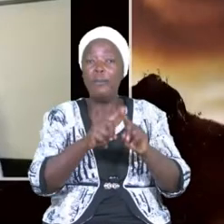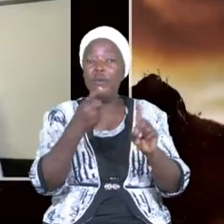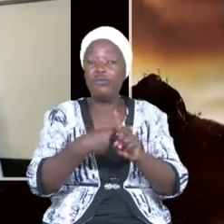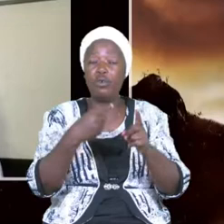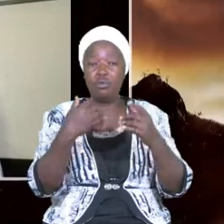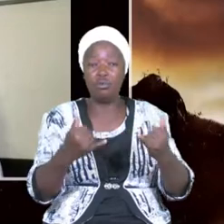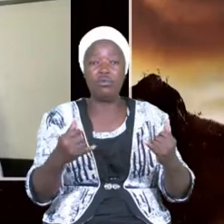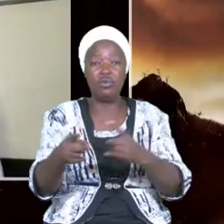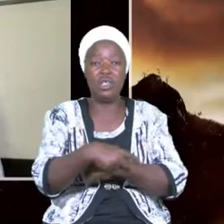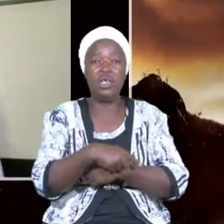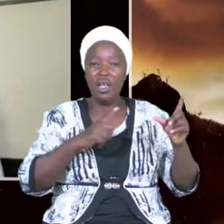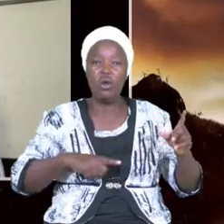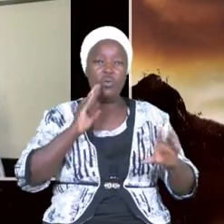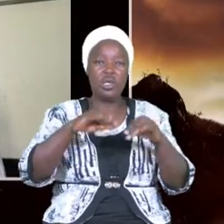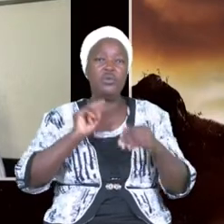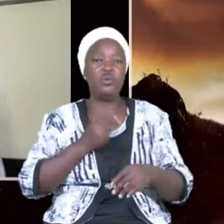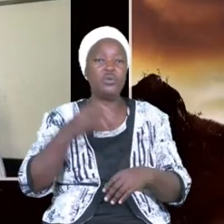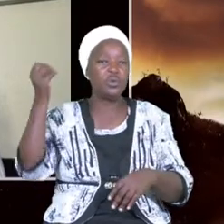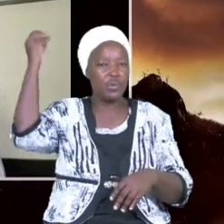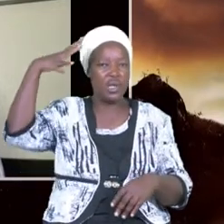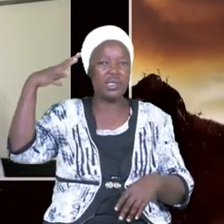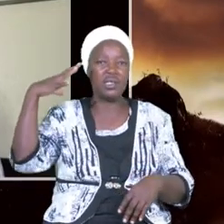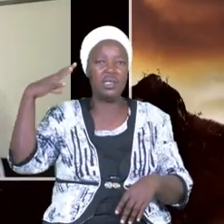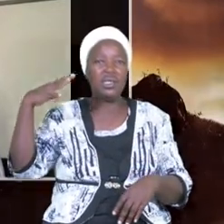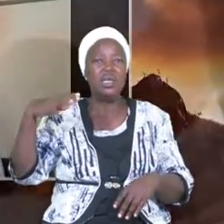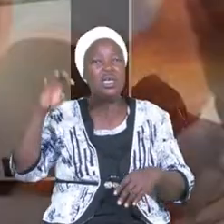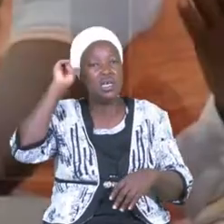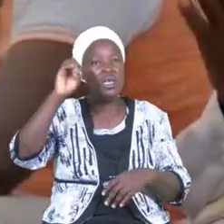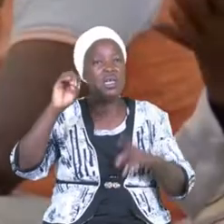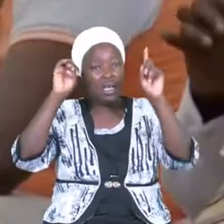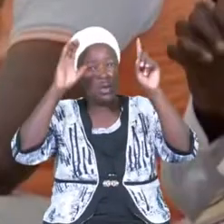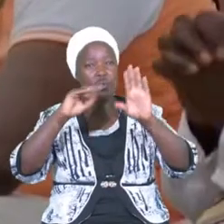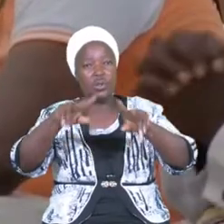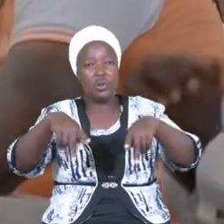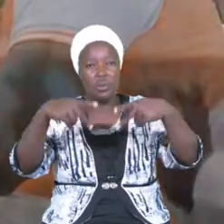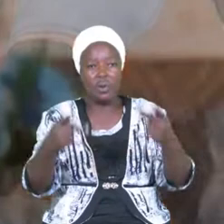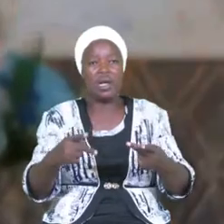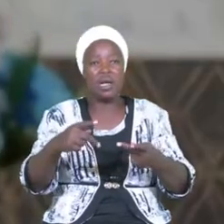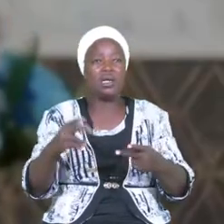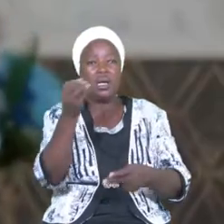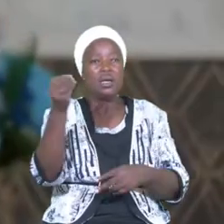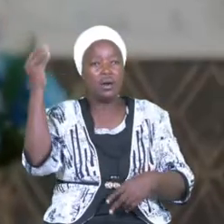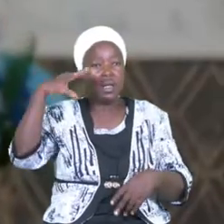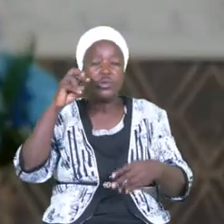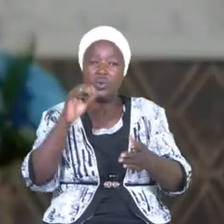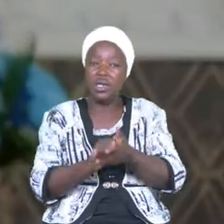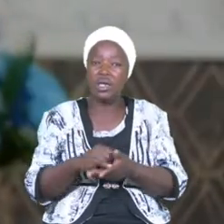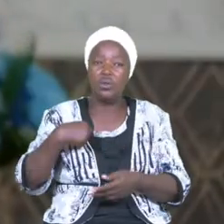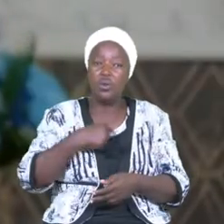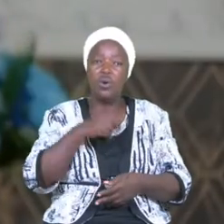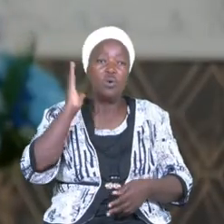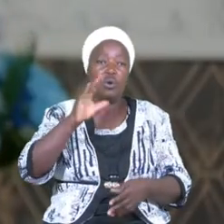will grant us grace. It will supply grace so that we'll overcome all the